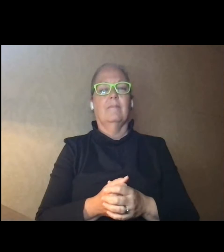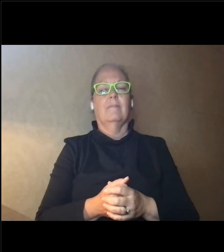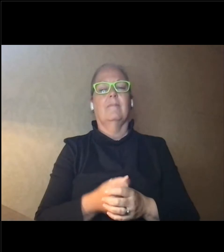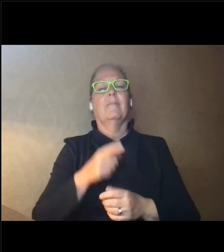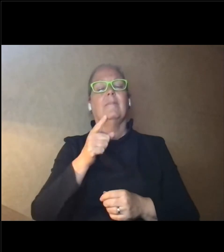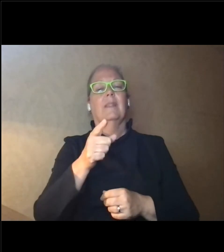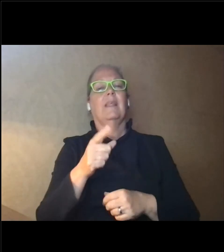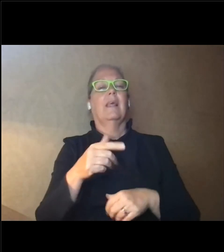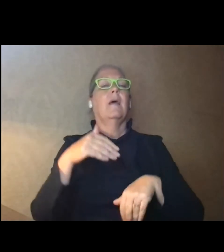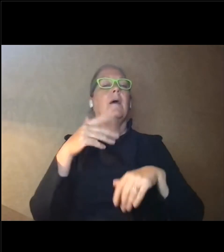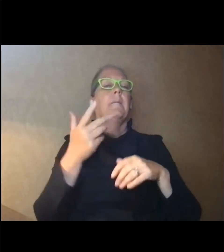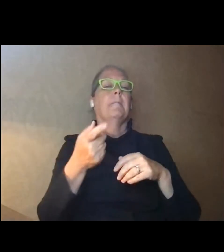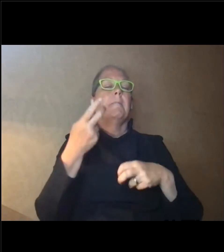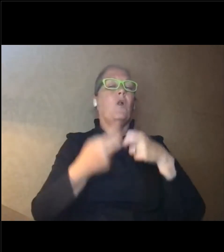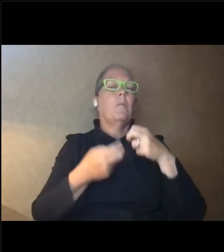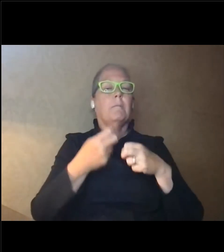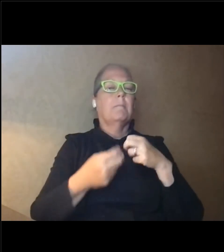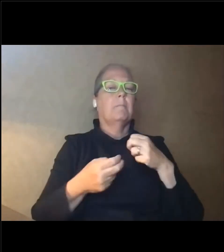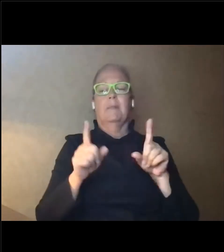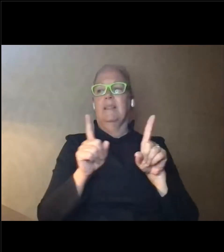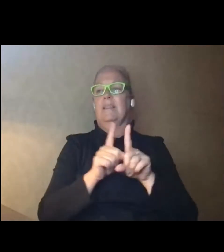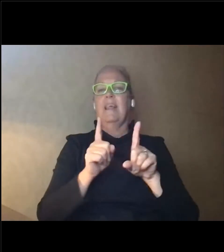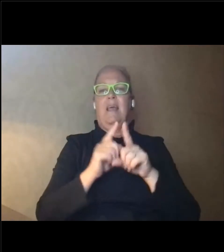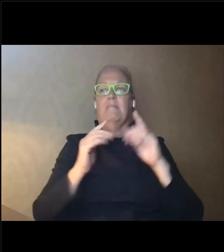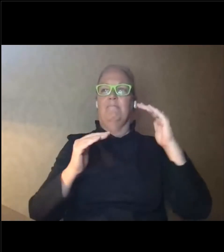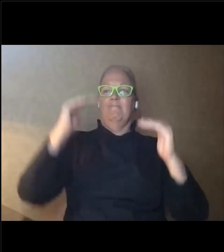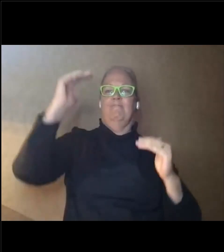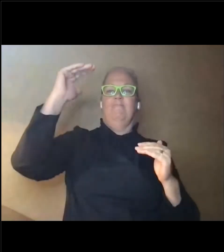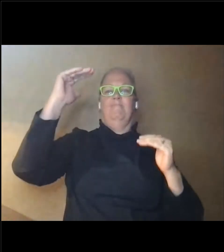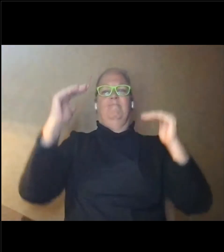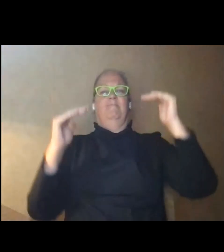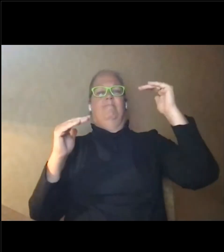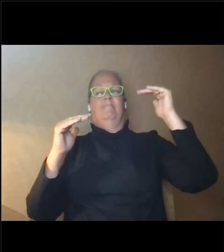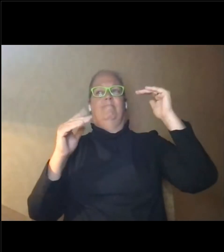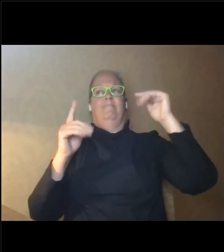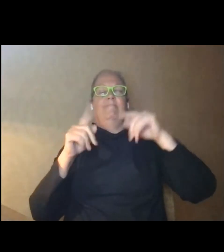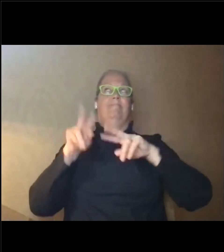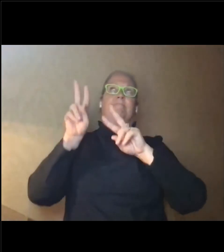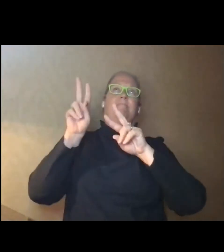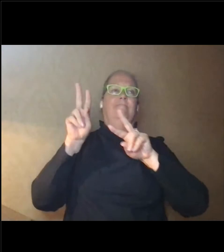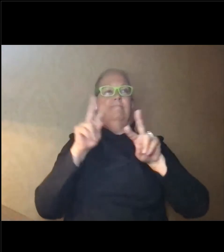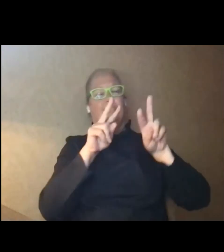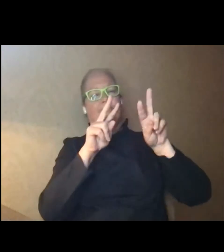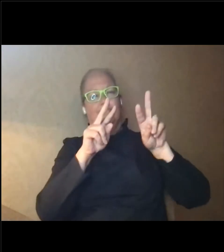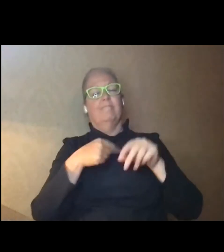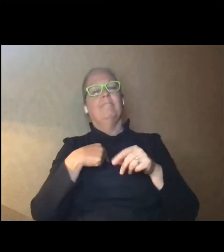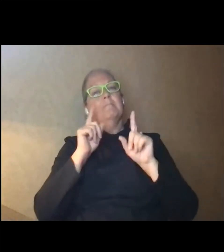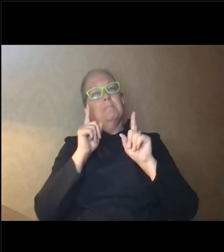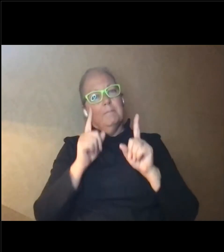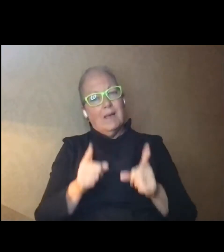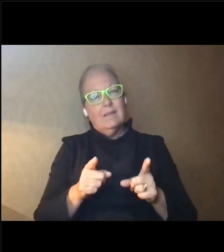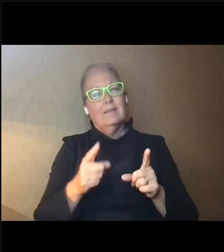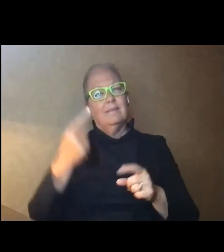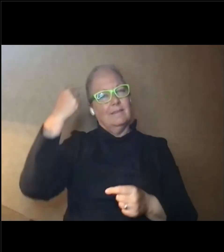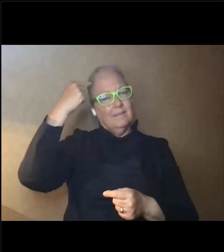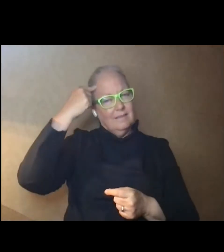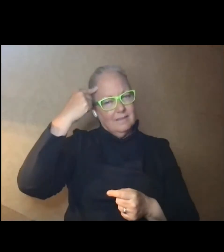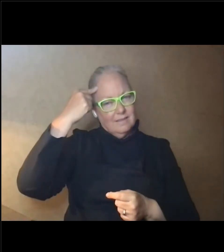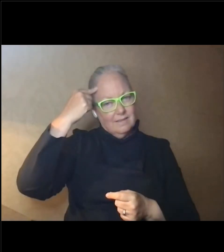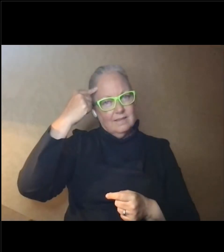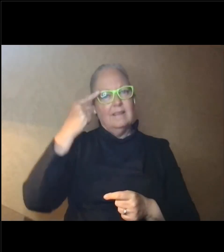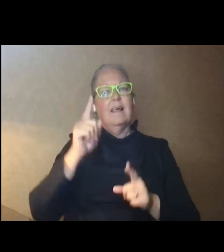patriarchy. As women, we in most cases give priority to our